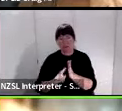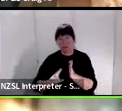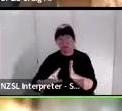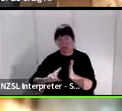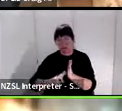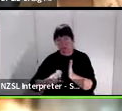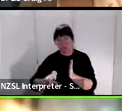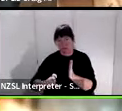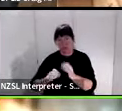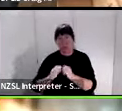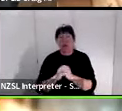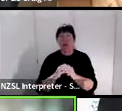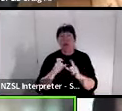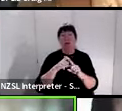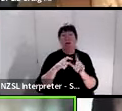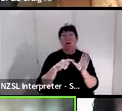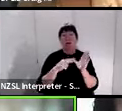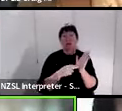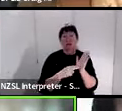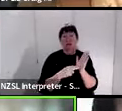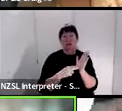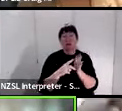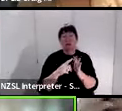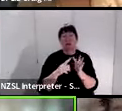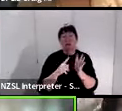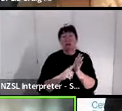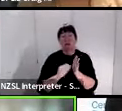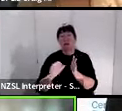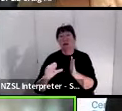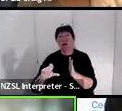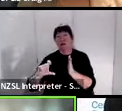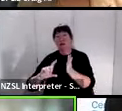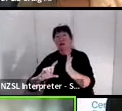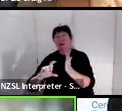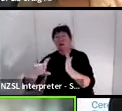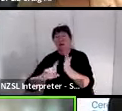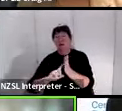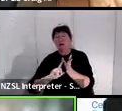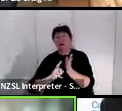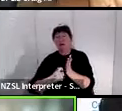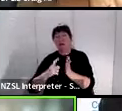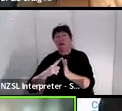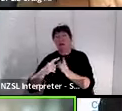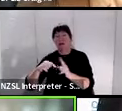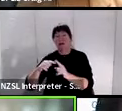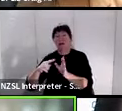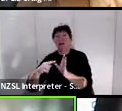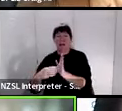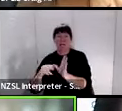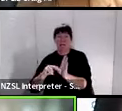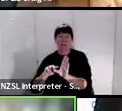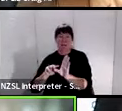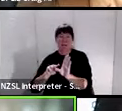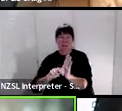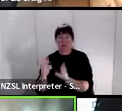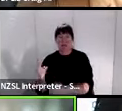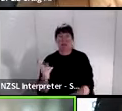So we have Daniel Clay, Claire Williams and Amy Hogan